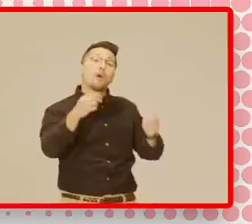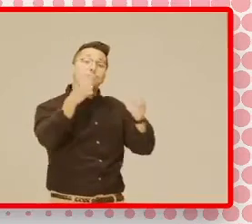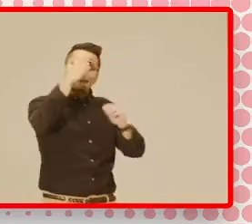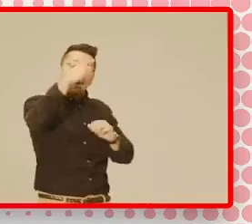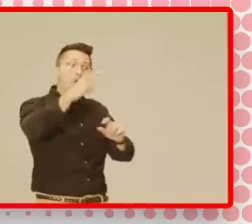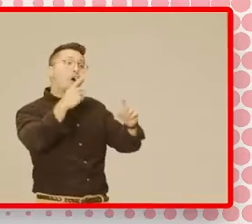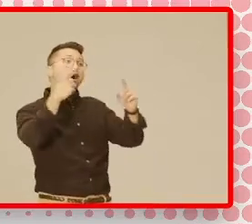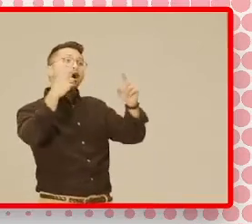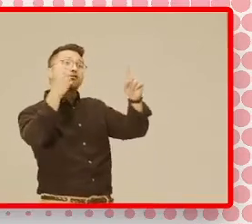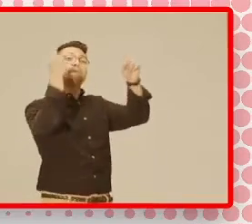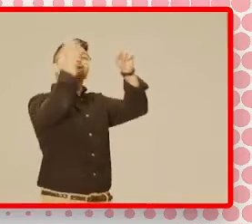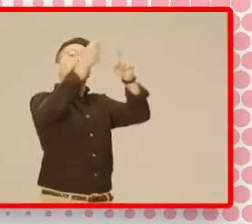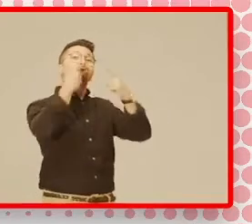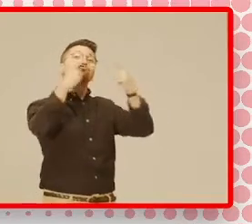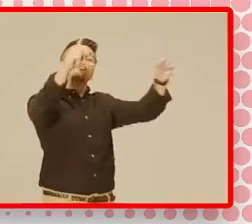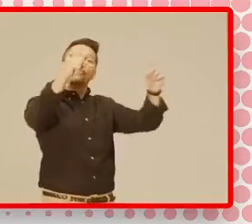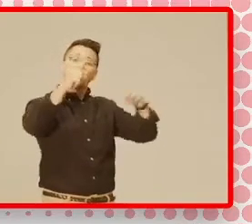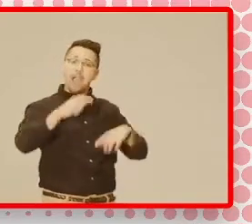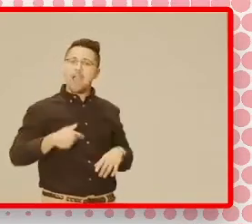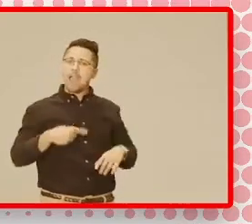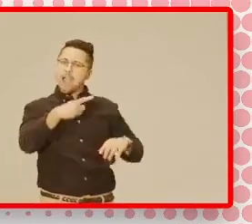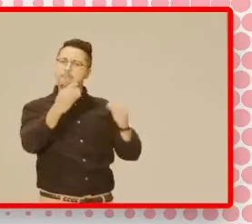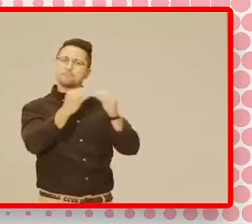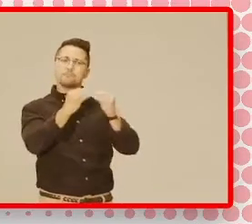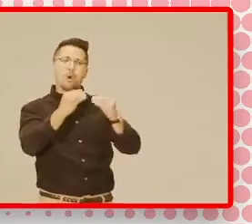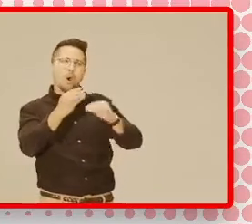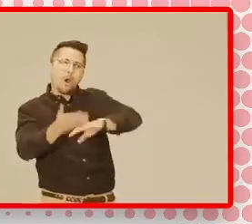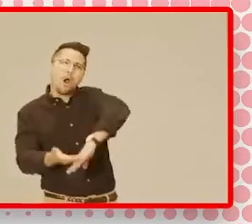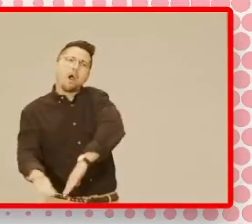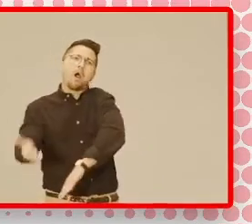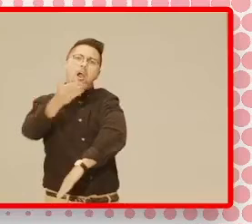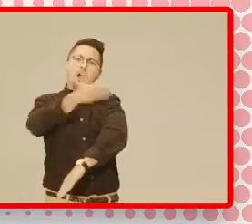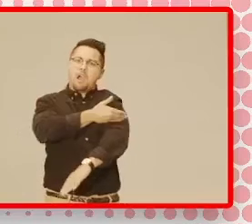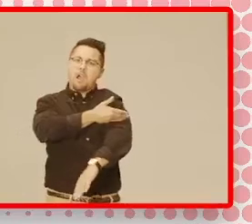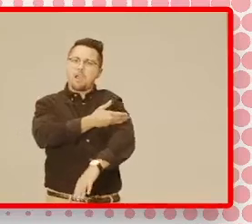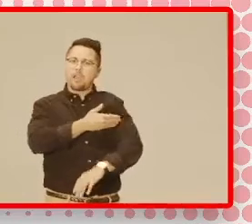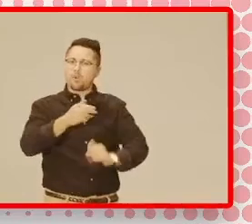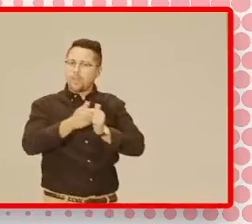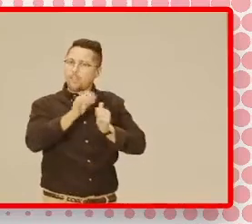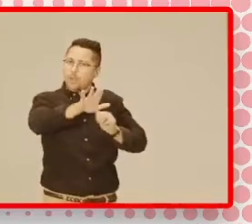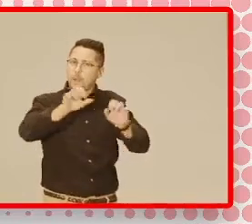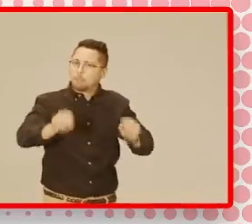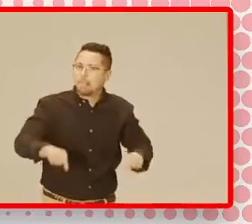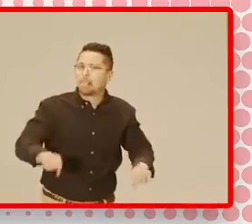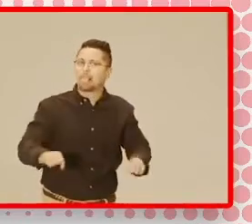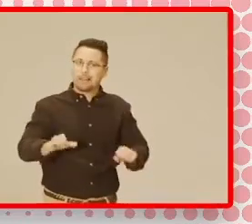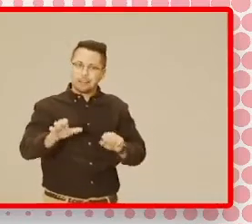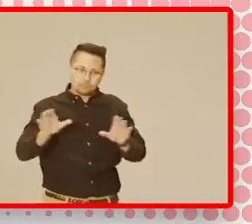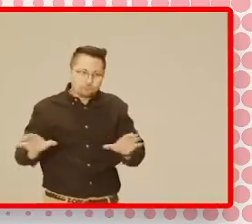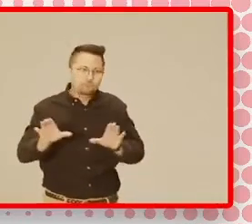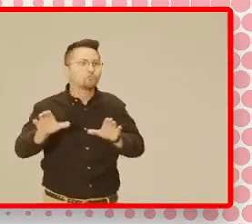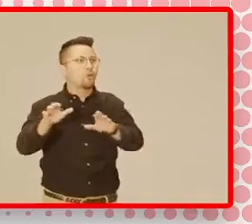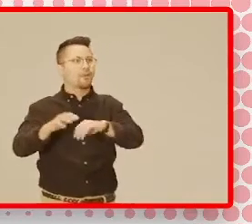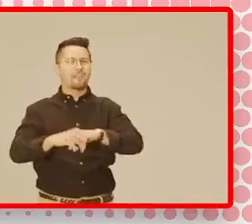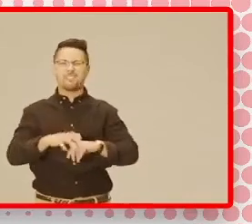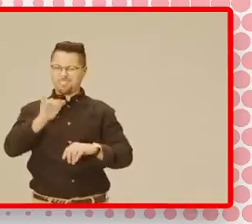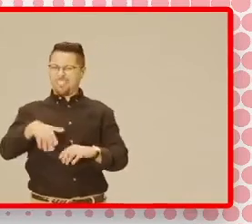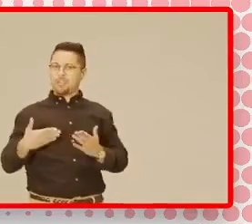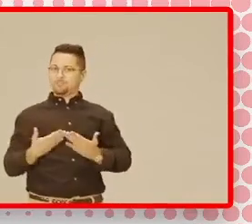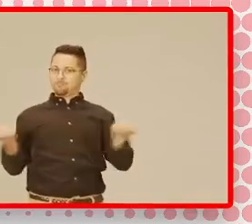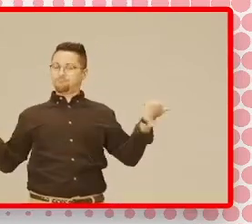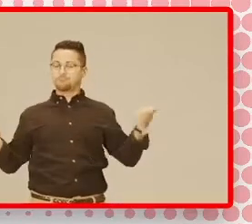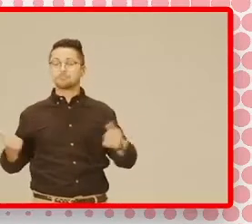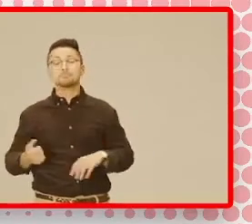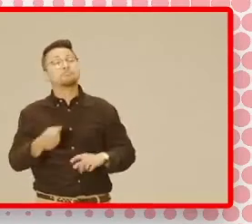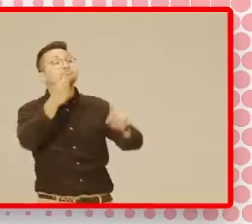actually end up having an exponential gain in your ability to do things. That's the difference. The achievement habit